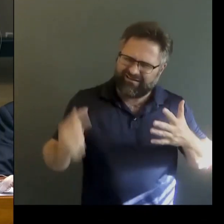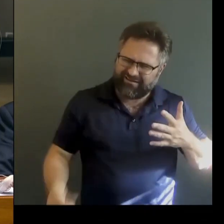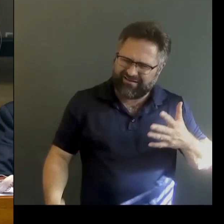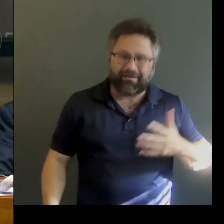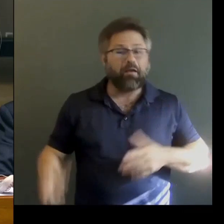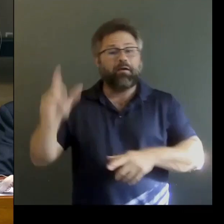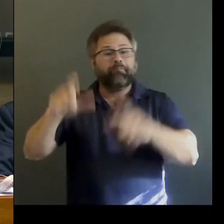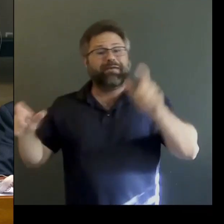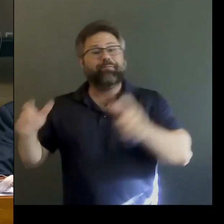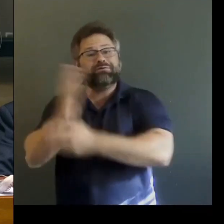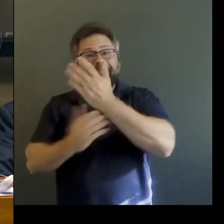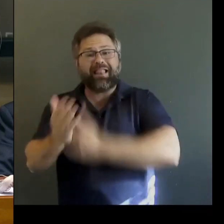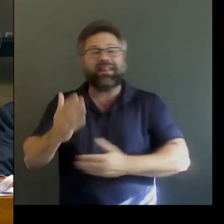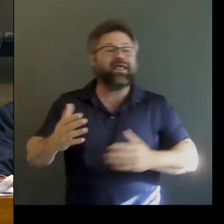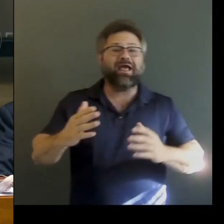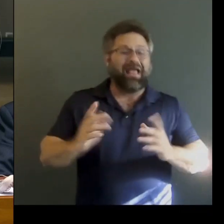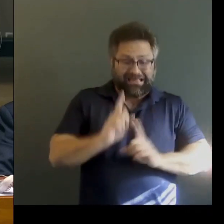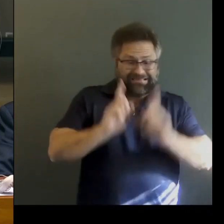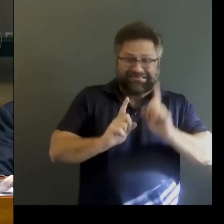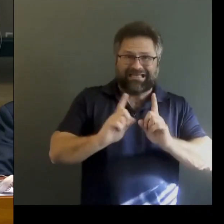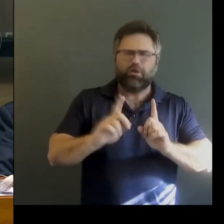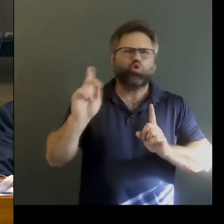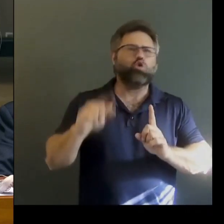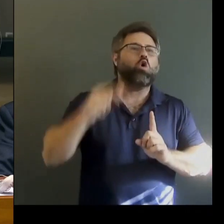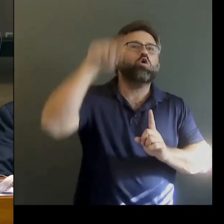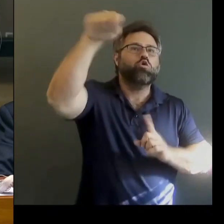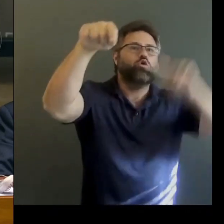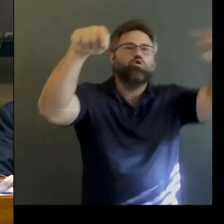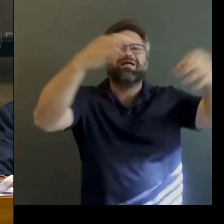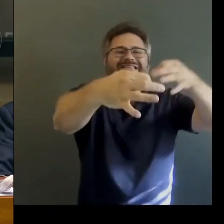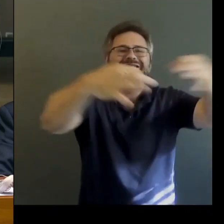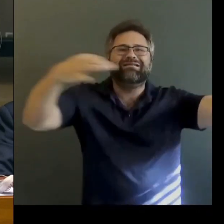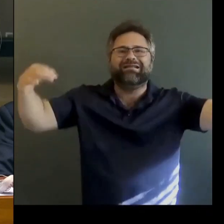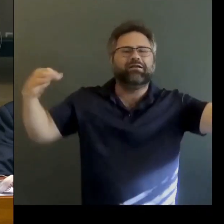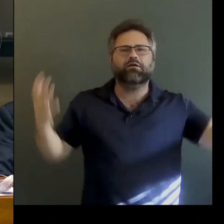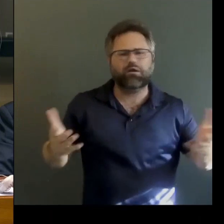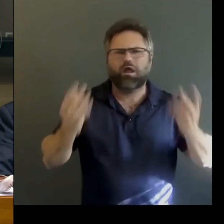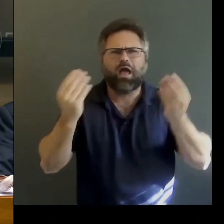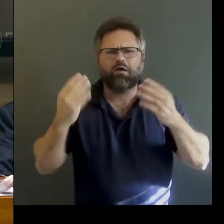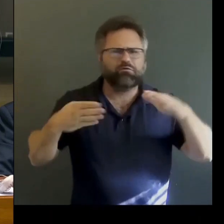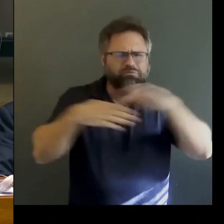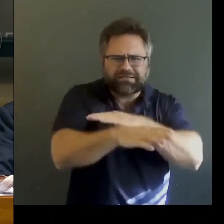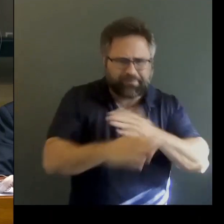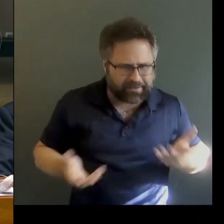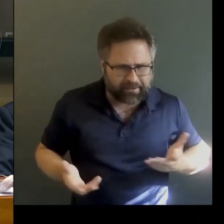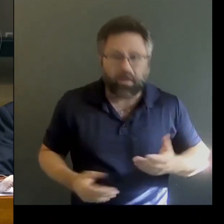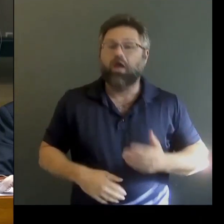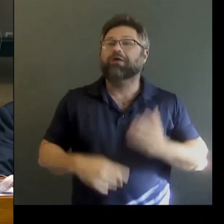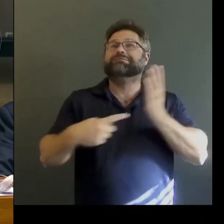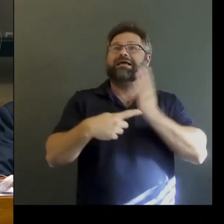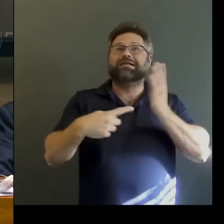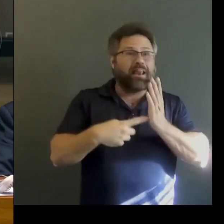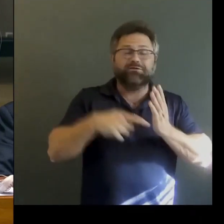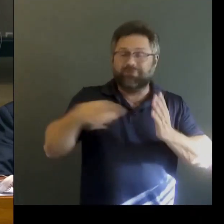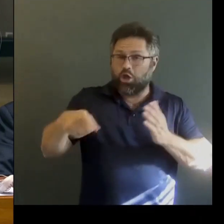with disabilities to support access to digital technologies, and provide assistive technology in schools.